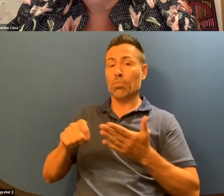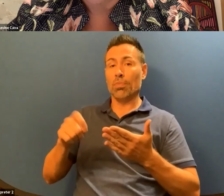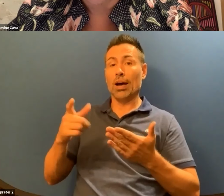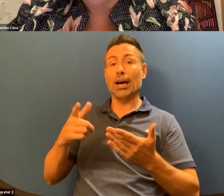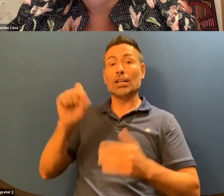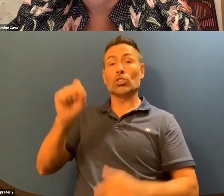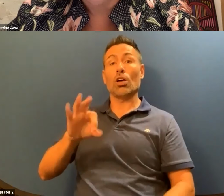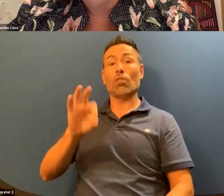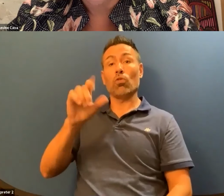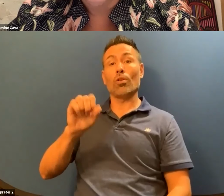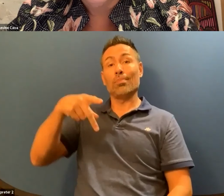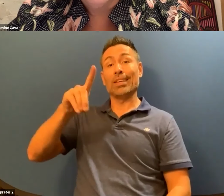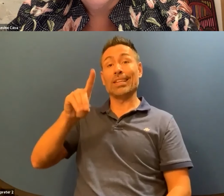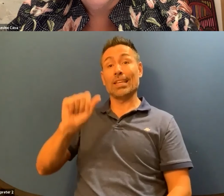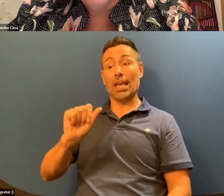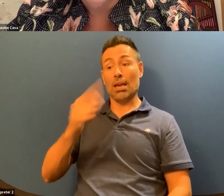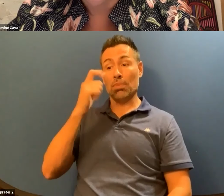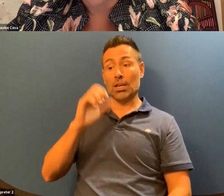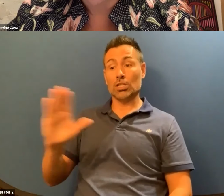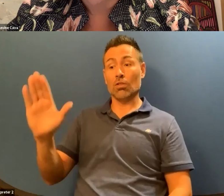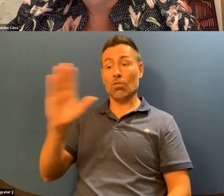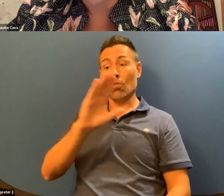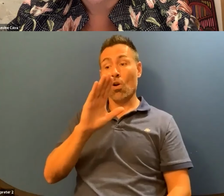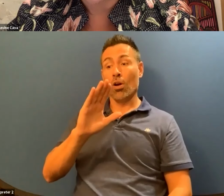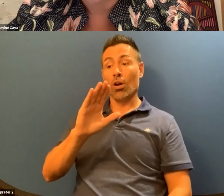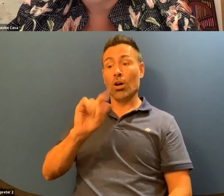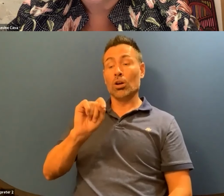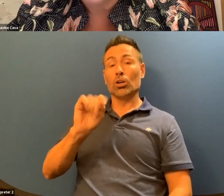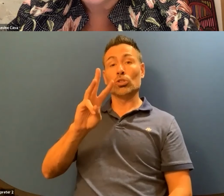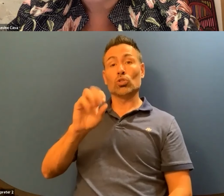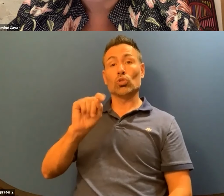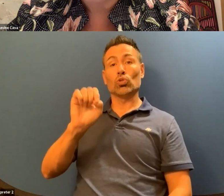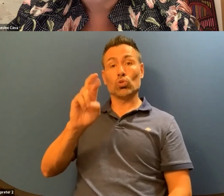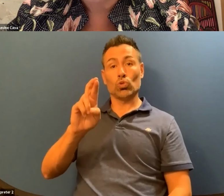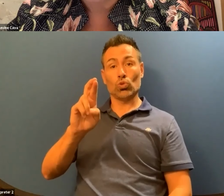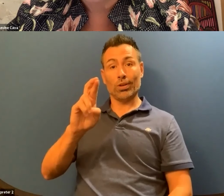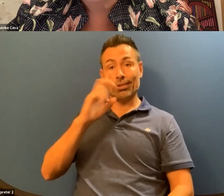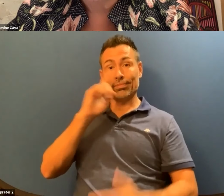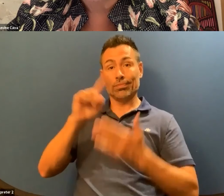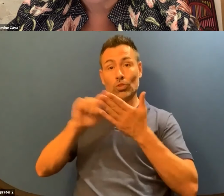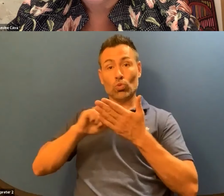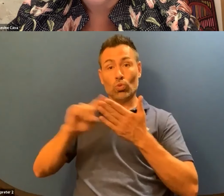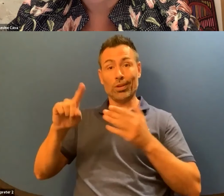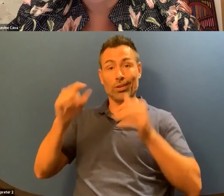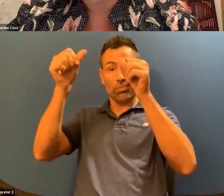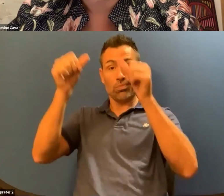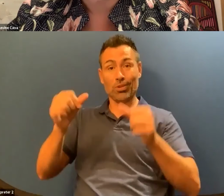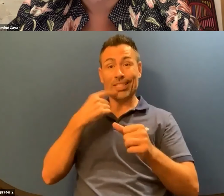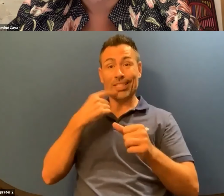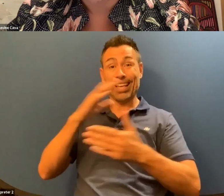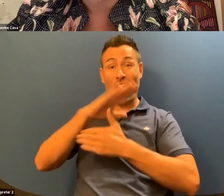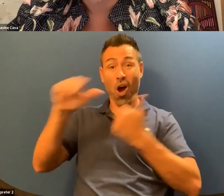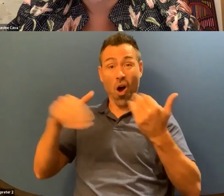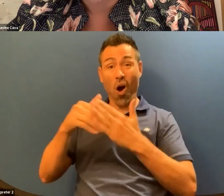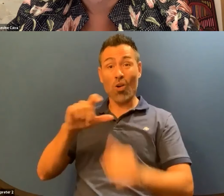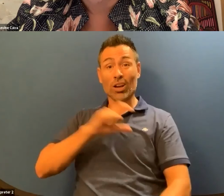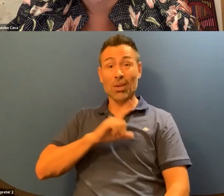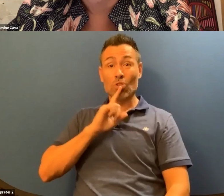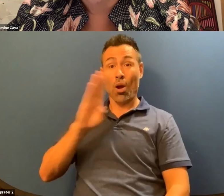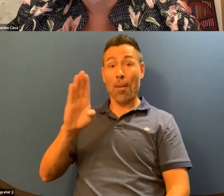for her offensive Twitter post that had included in it, all cops are bad. And I think that bad may be a different term,